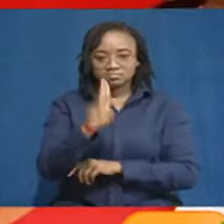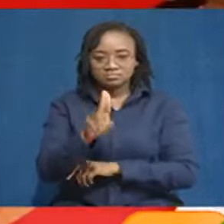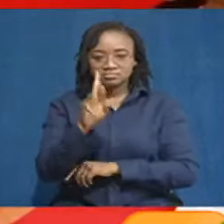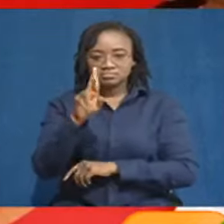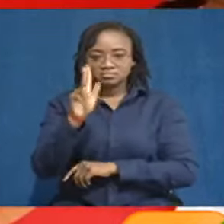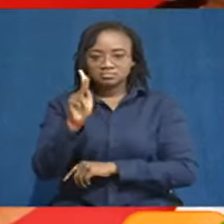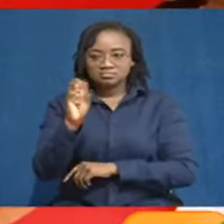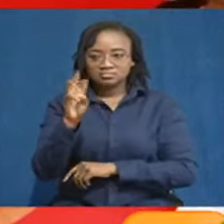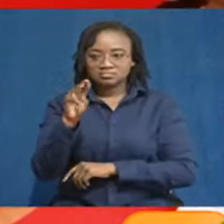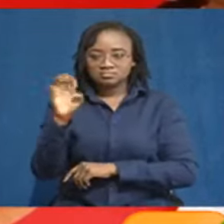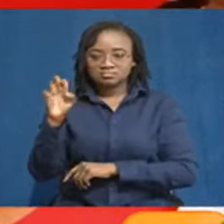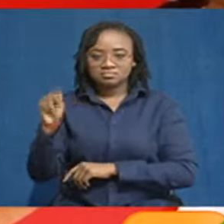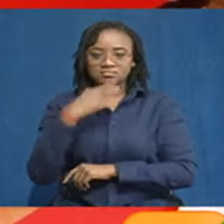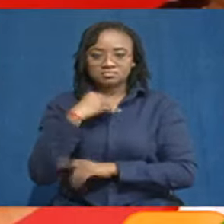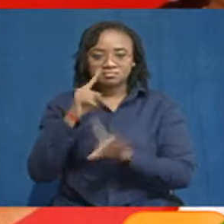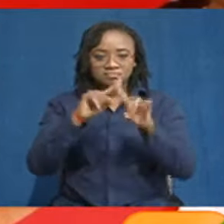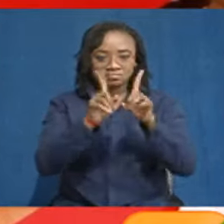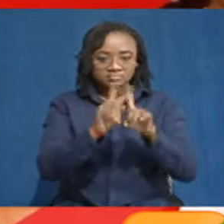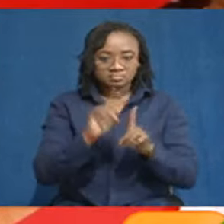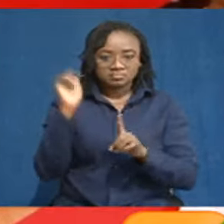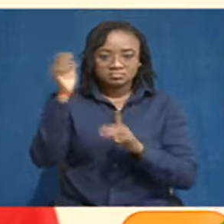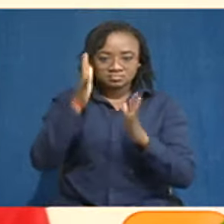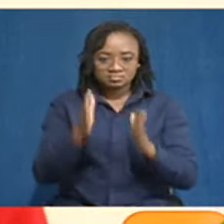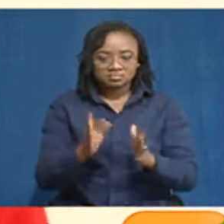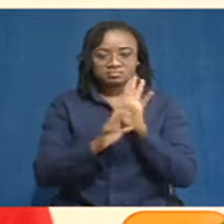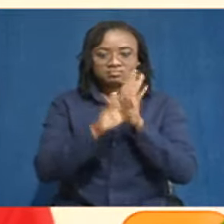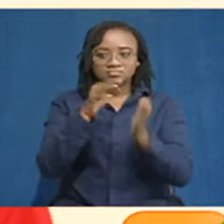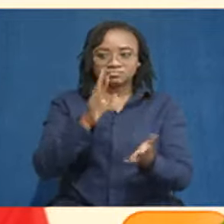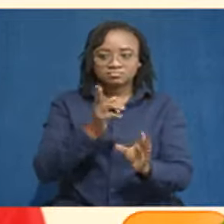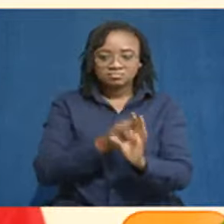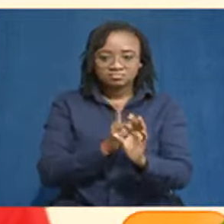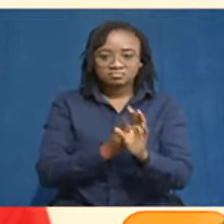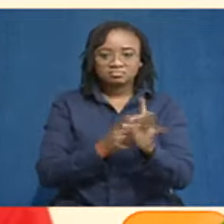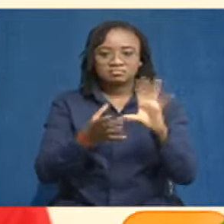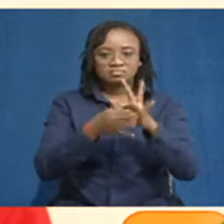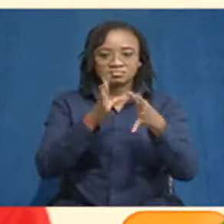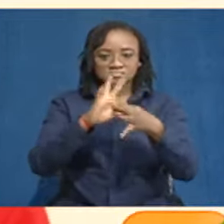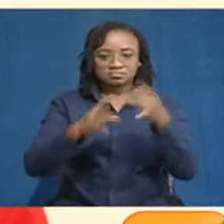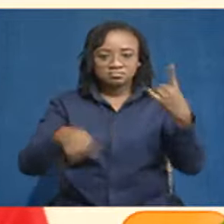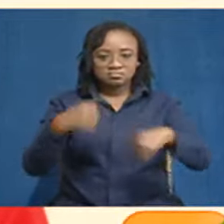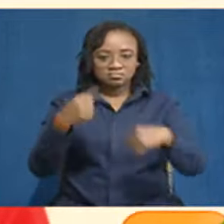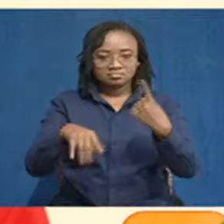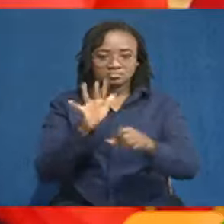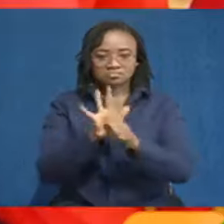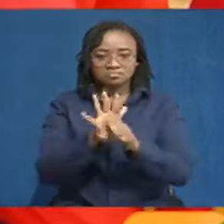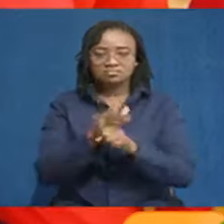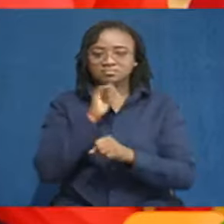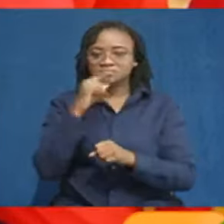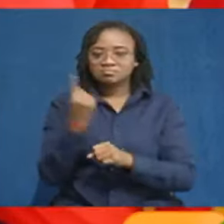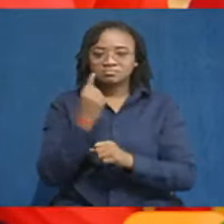Kenya inashiriki kwa michezo mingi ya Olimpiki na sio riadha pekee.